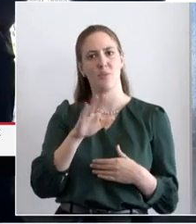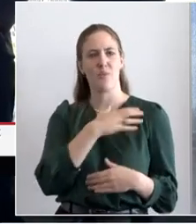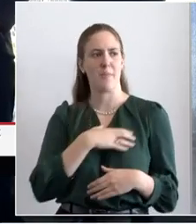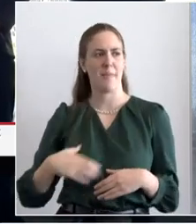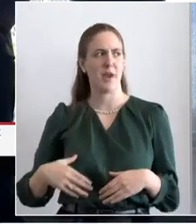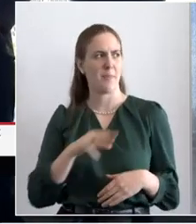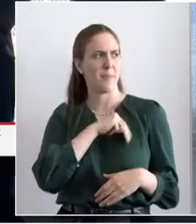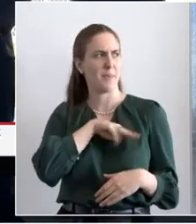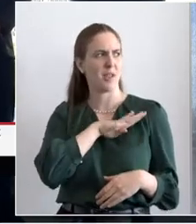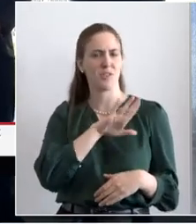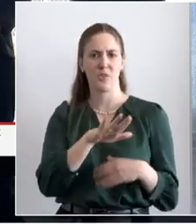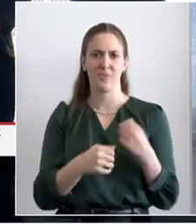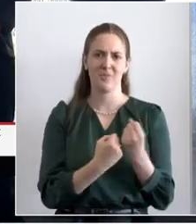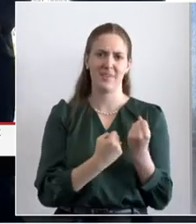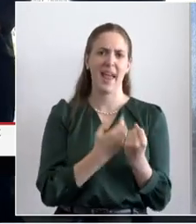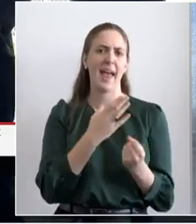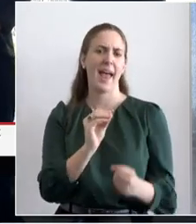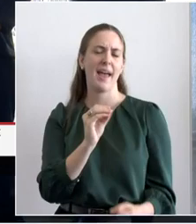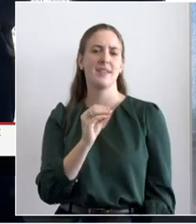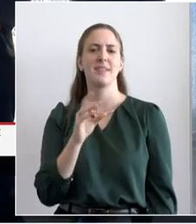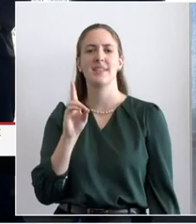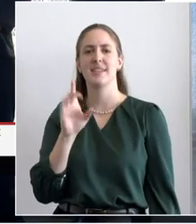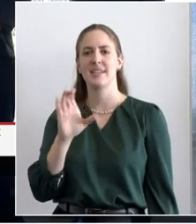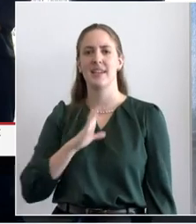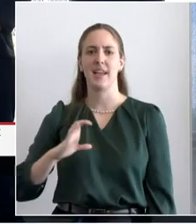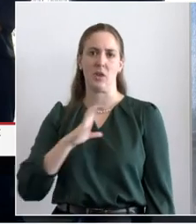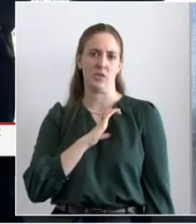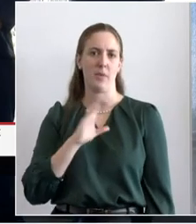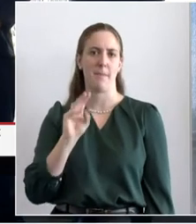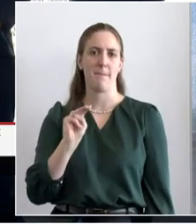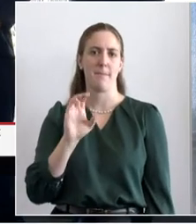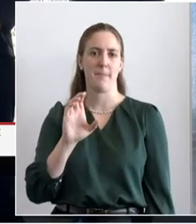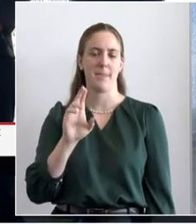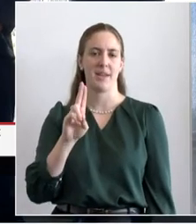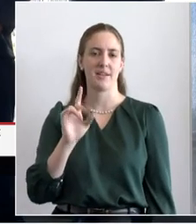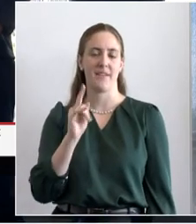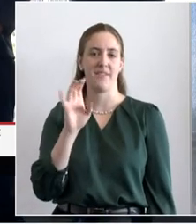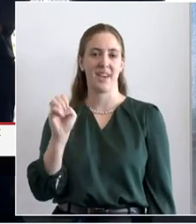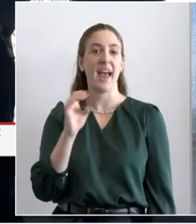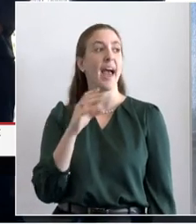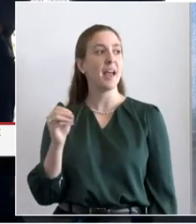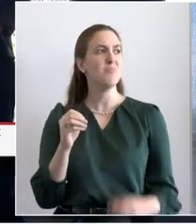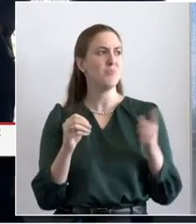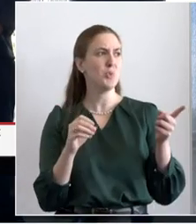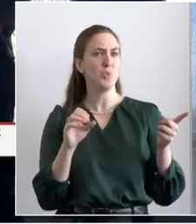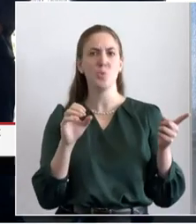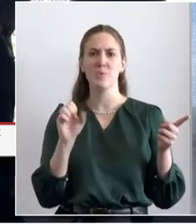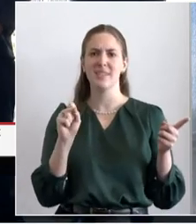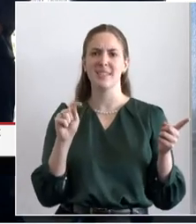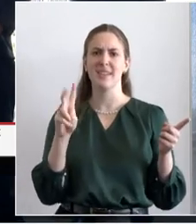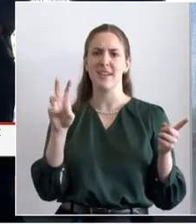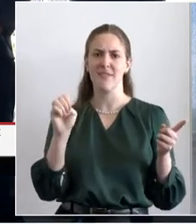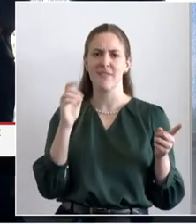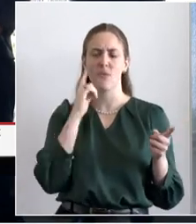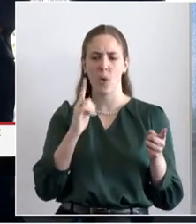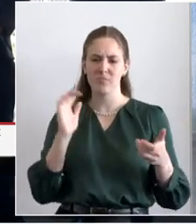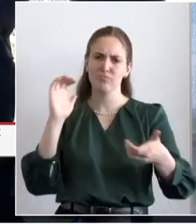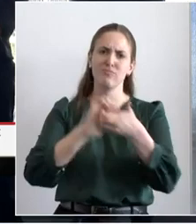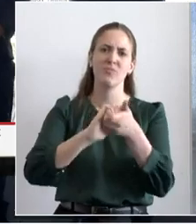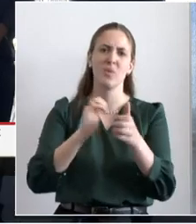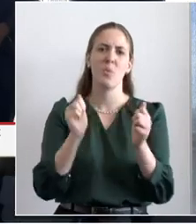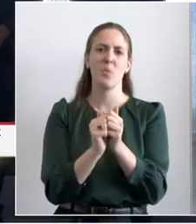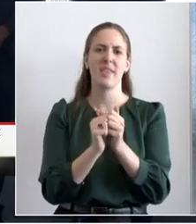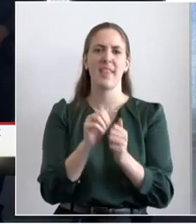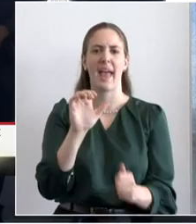Councilman McDuffie who joining us today, but also to you, Steve, really engaging the anchor partners and really getting